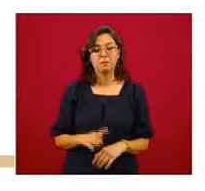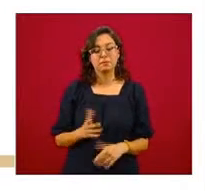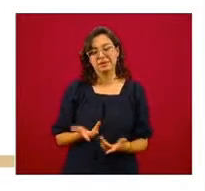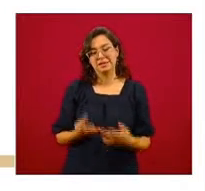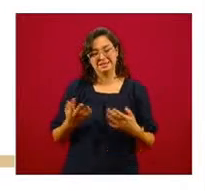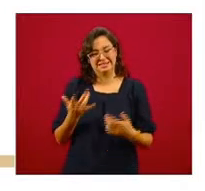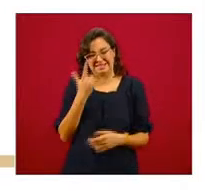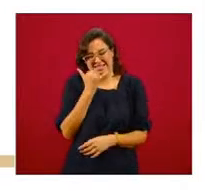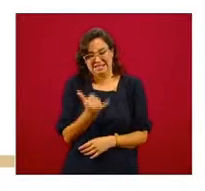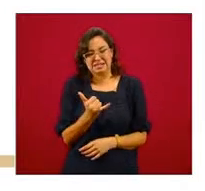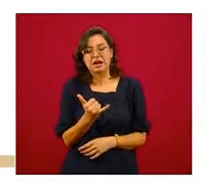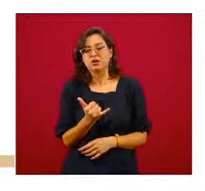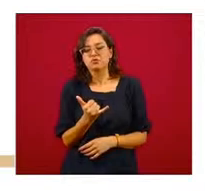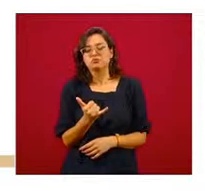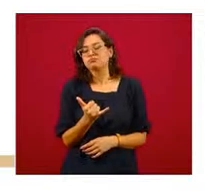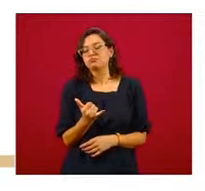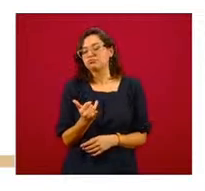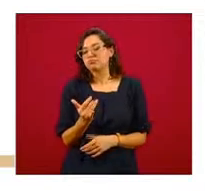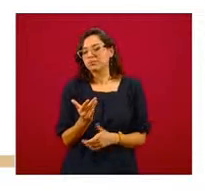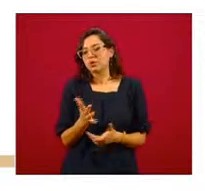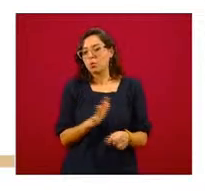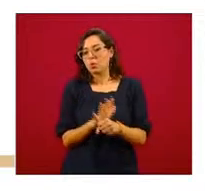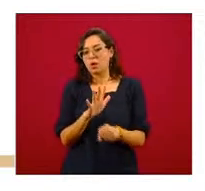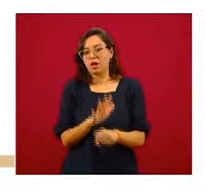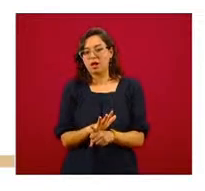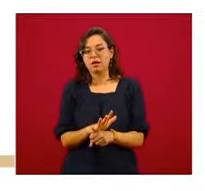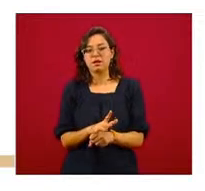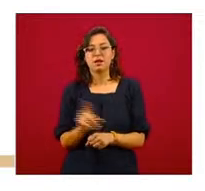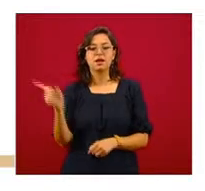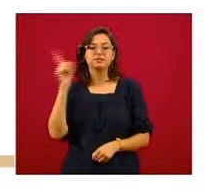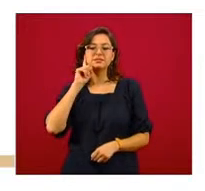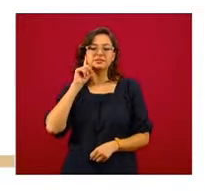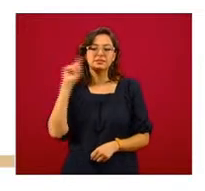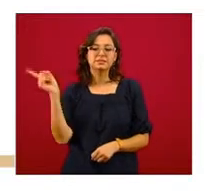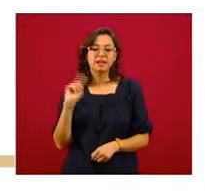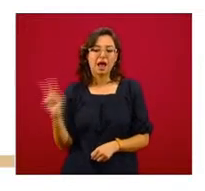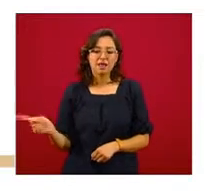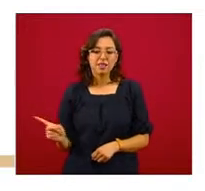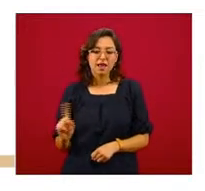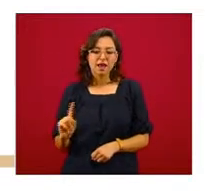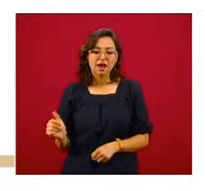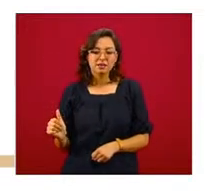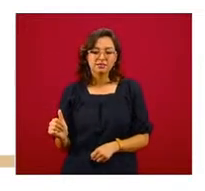country. I believe the most unique case is in Zacatecas.